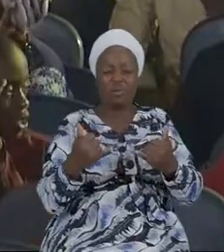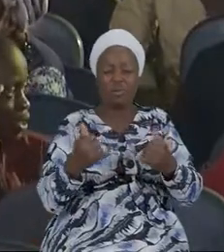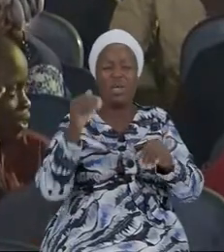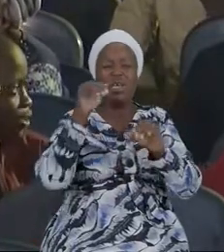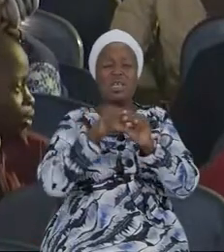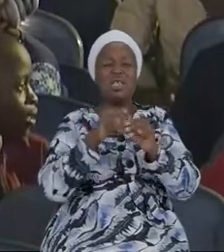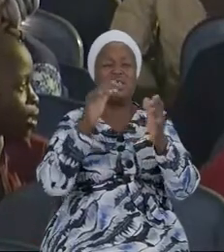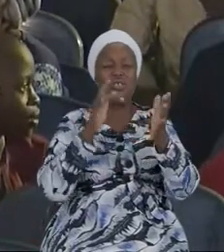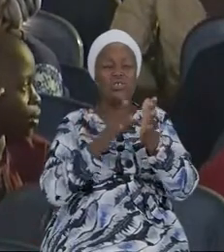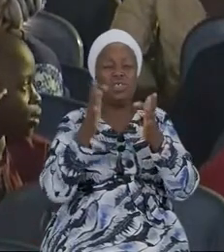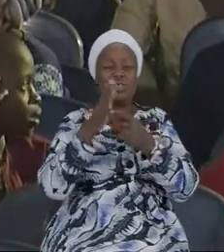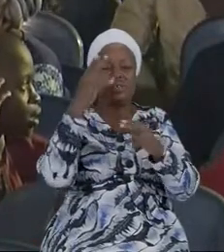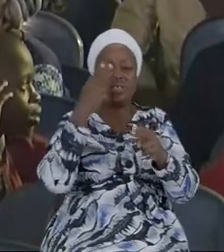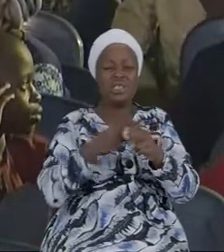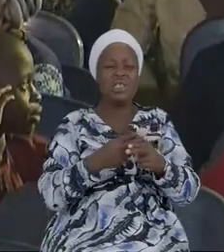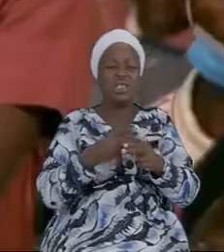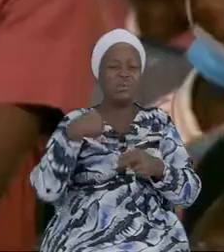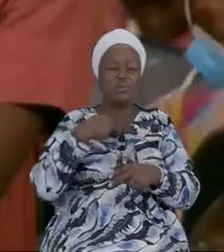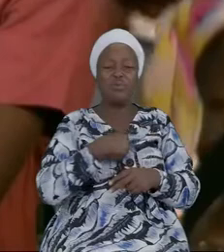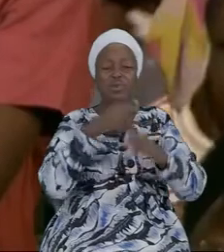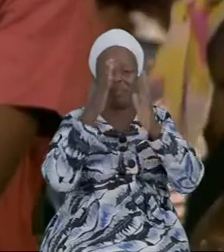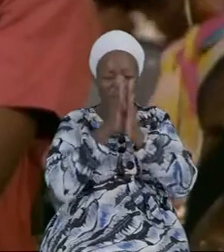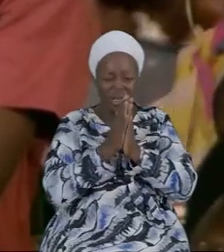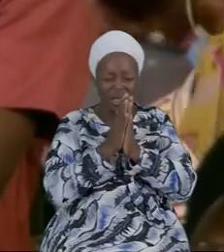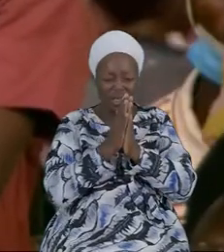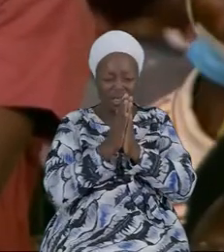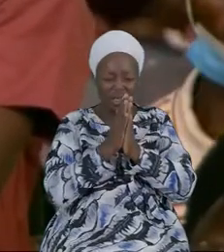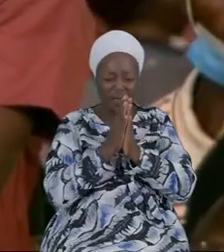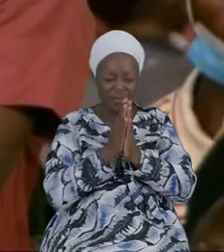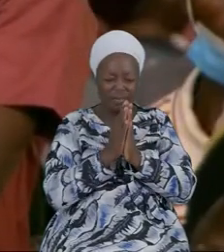In Jesus' name we pray.